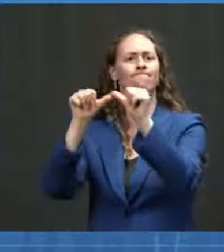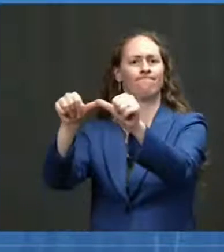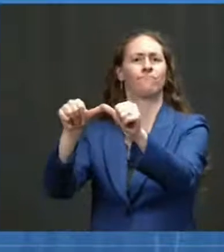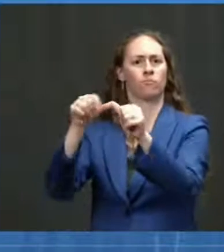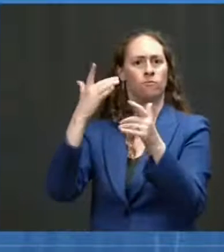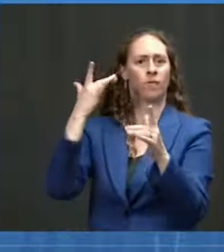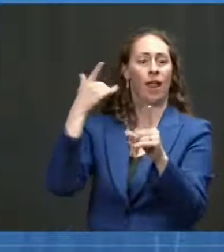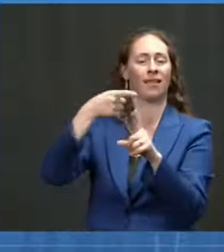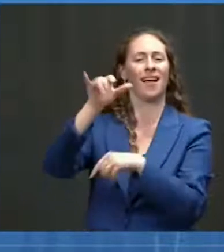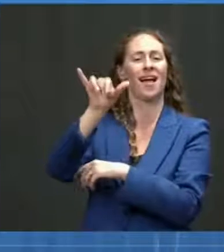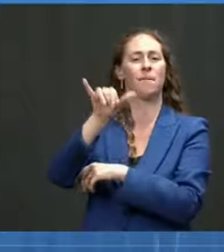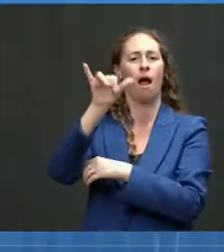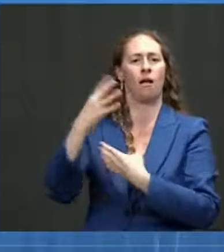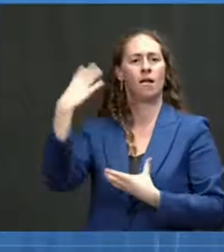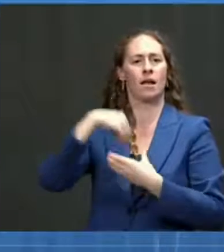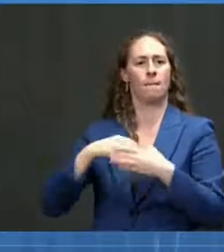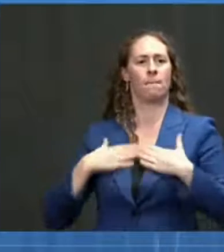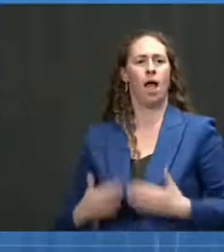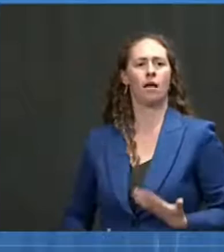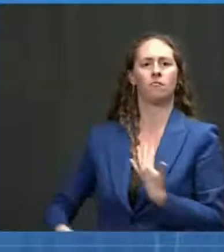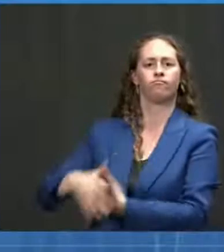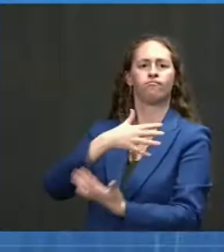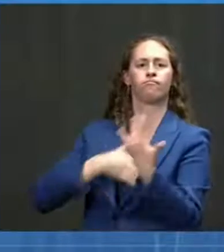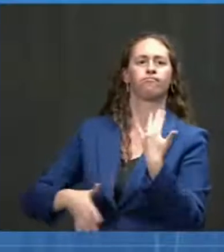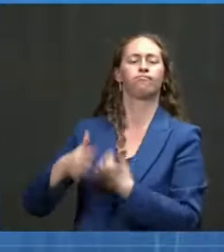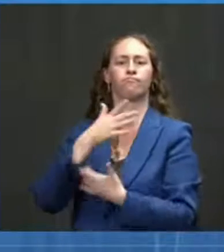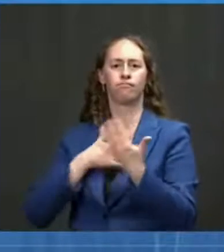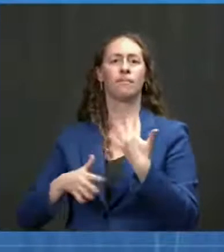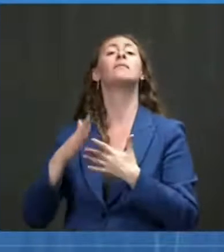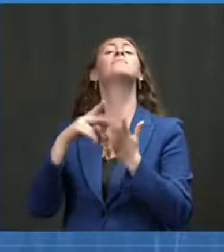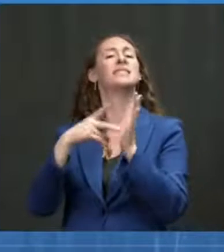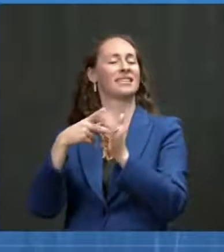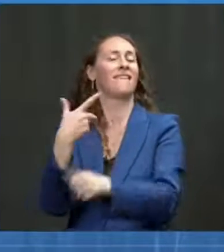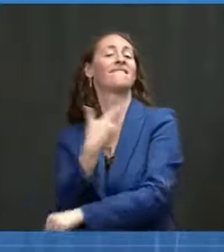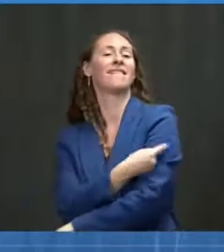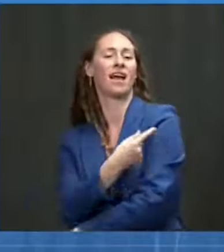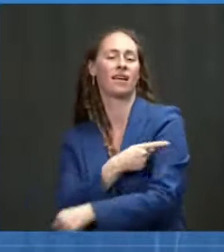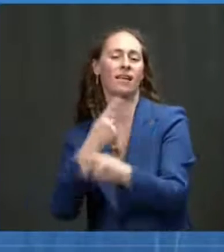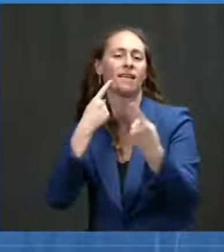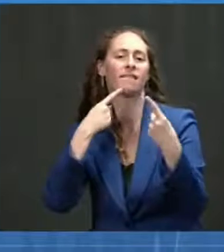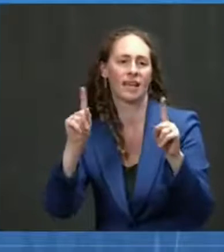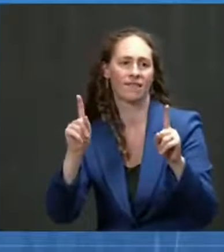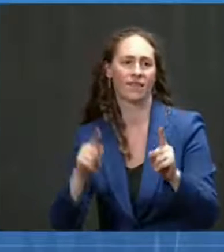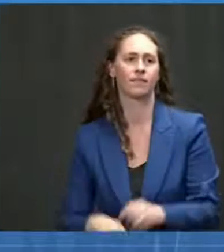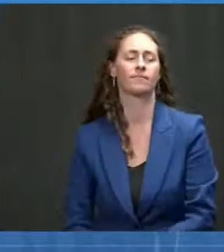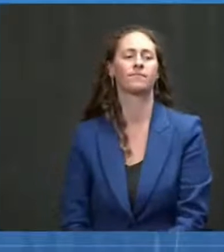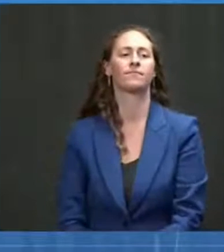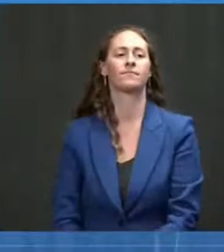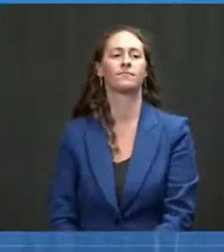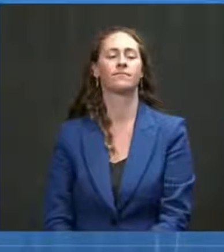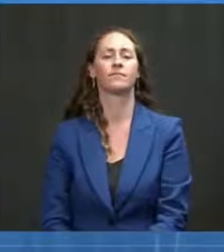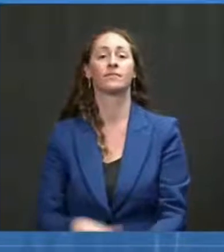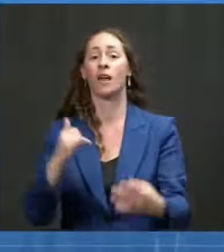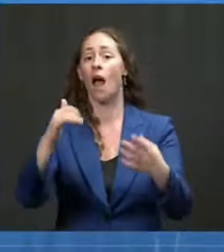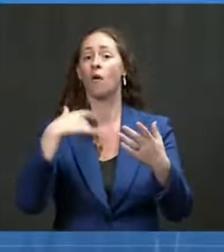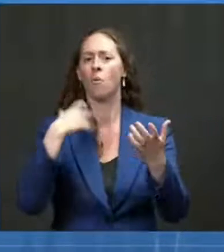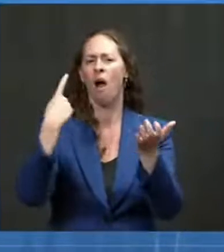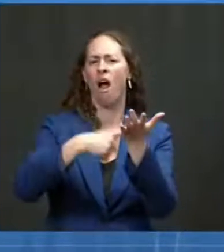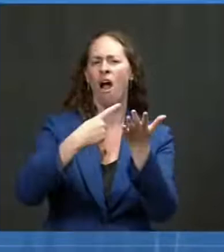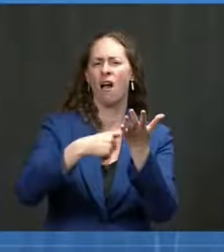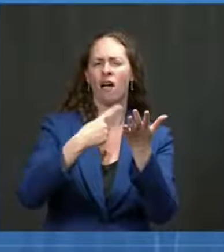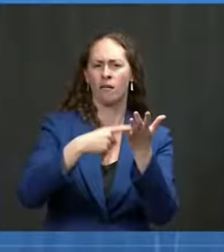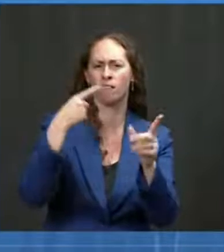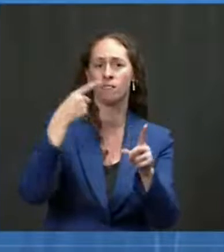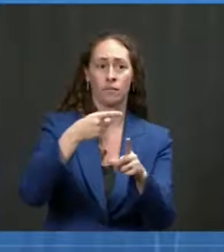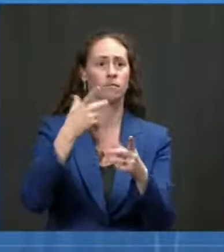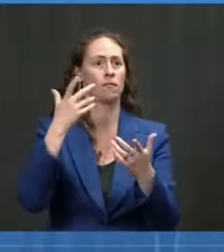degree of efficacy of the vaccine in this model. Next slide. Third issue, higher levels of antibody